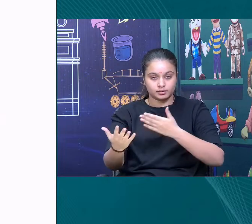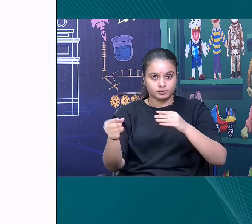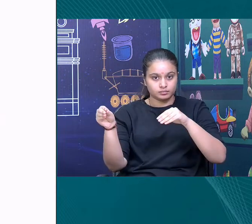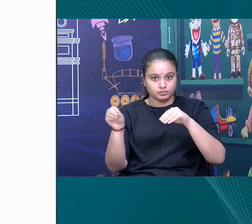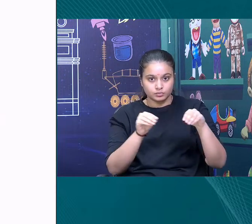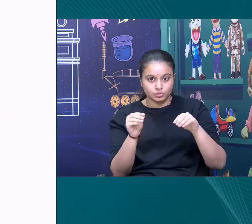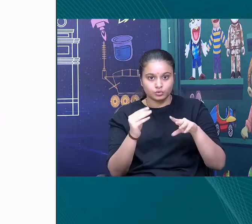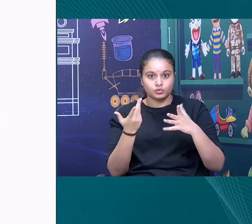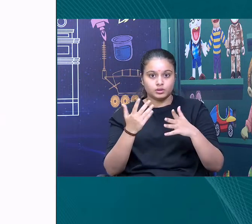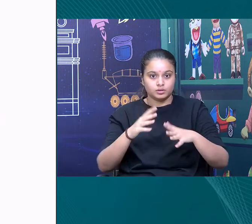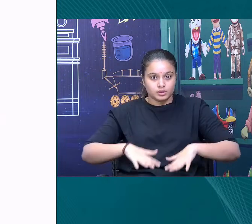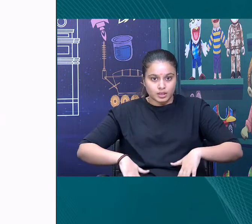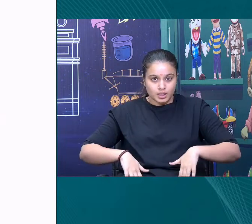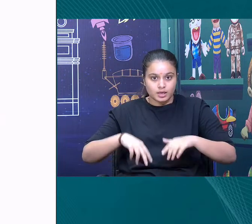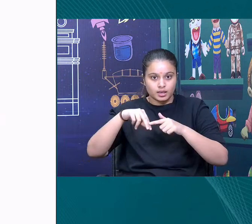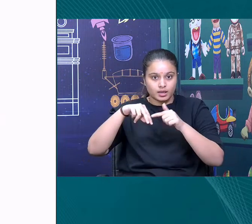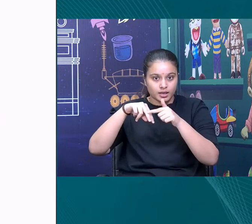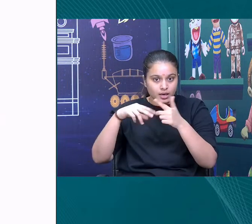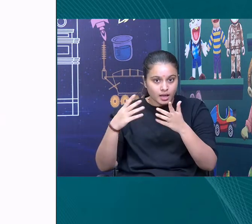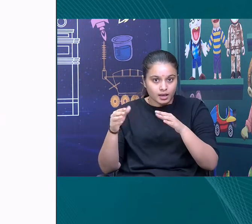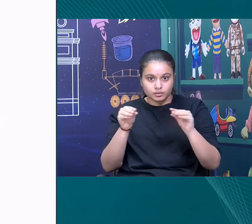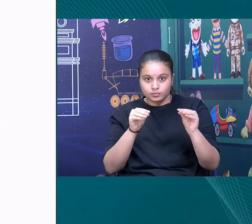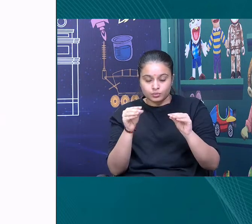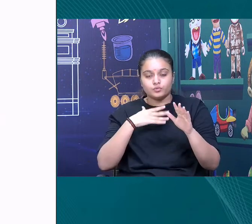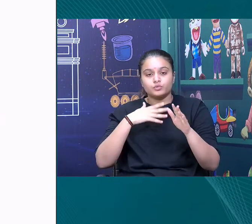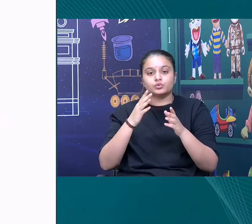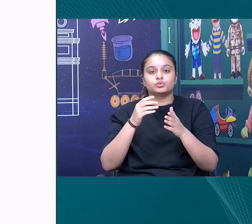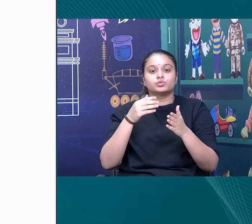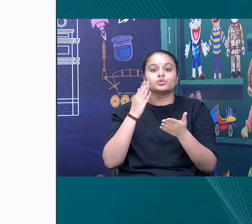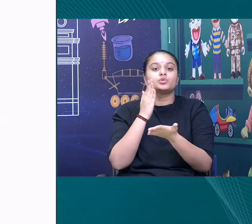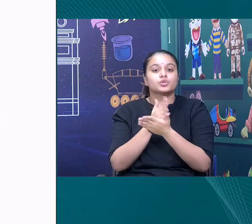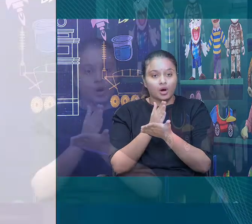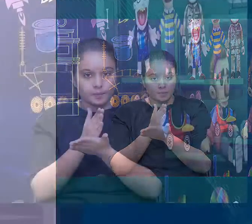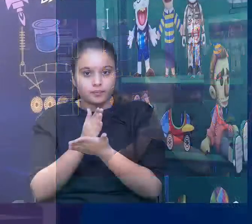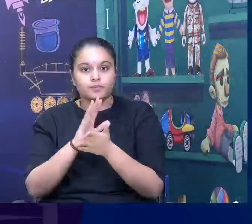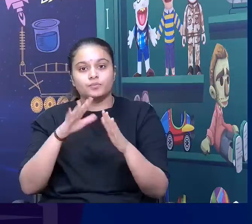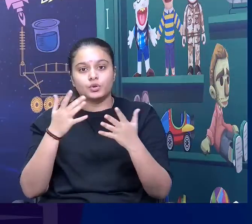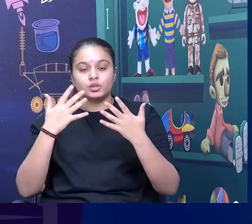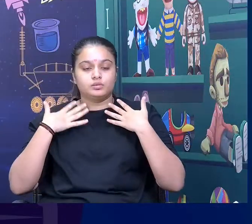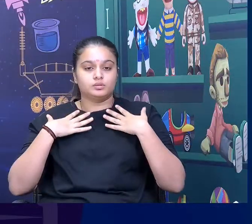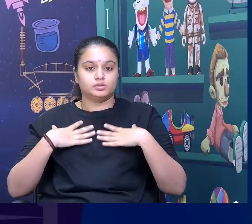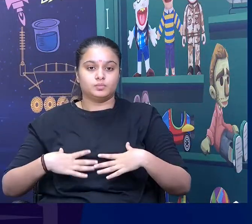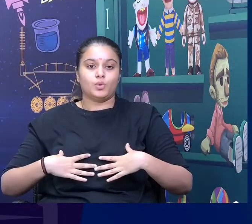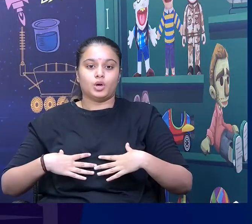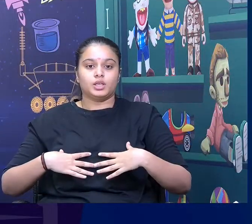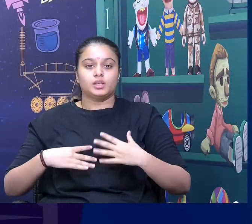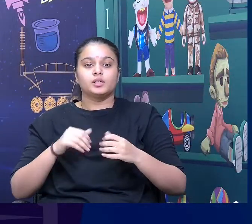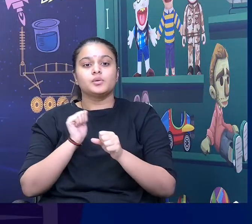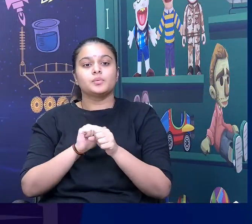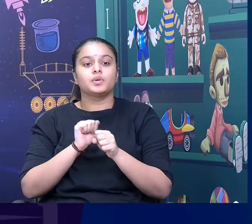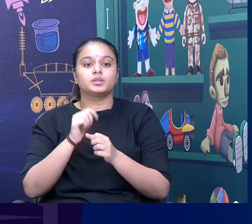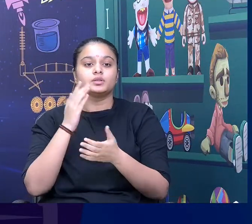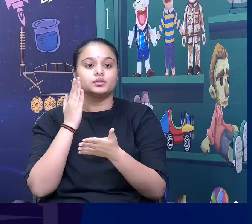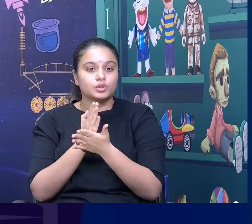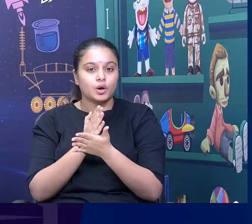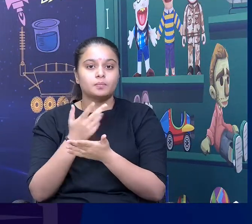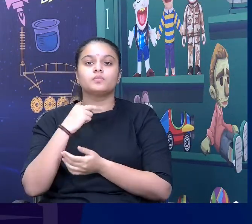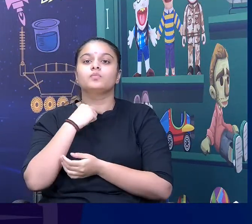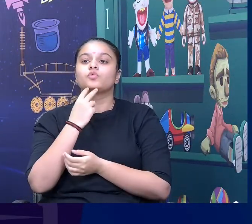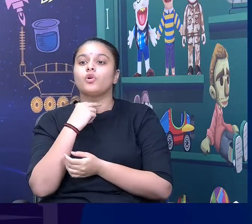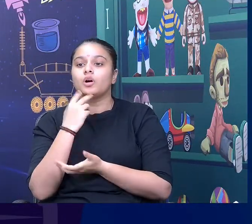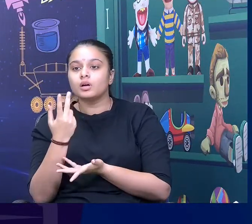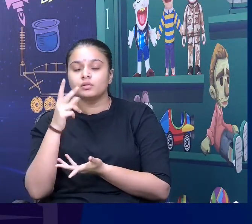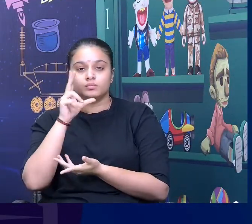eventually stop working and they leave your body paralyzed. Okay. You cannot talk, you